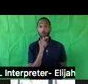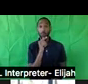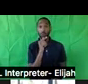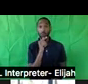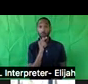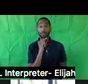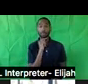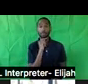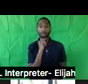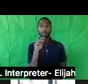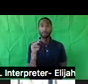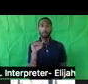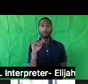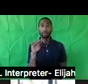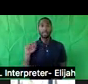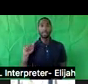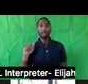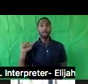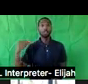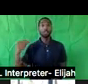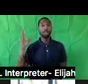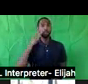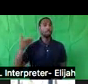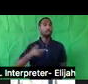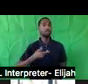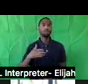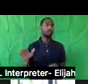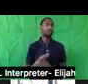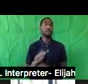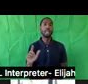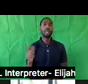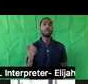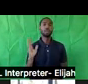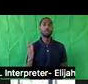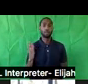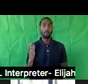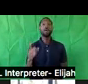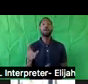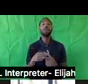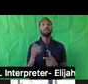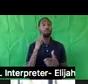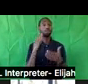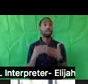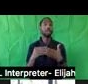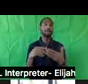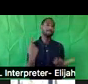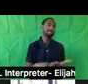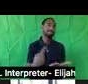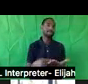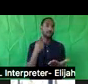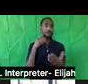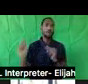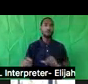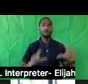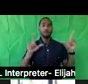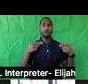practice space, Meenadchi, who will be introduced more fully later and guiding us through framing conflict